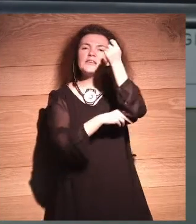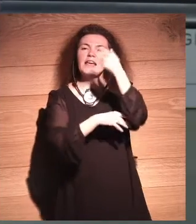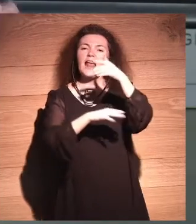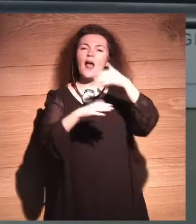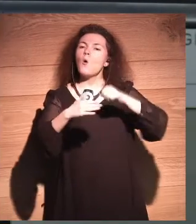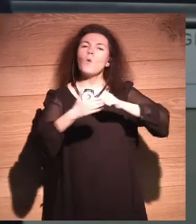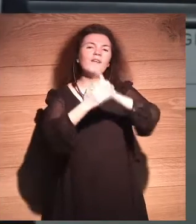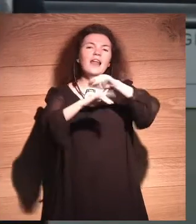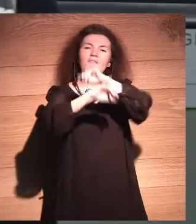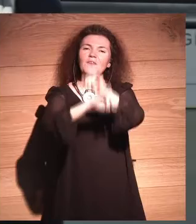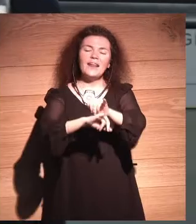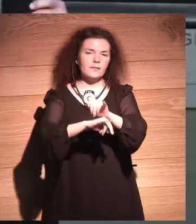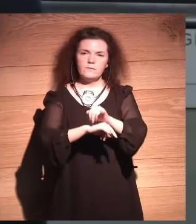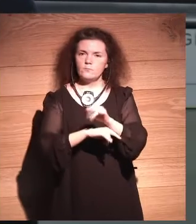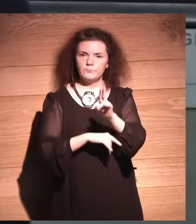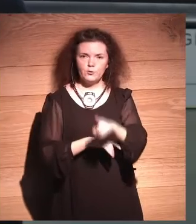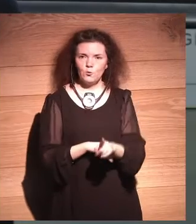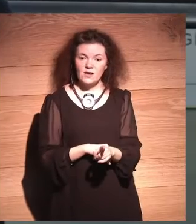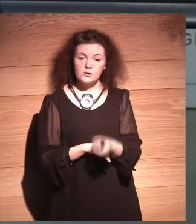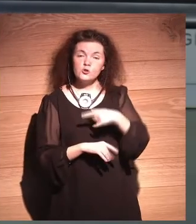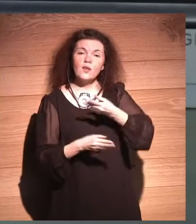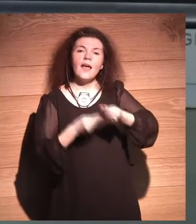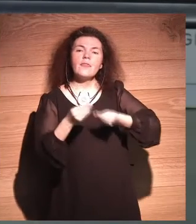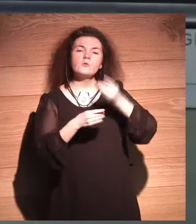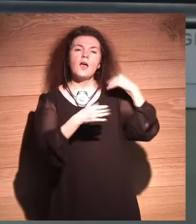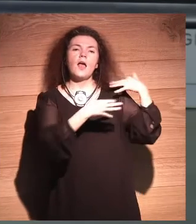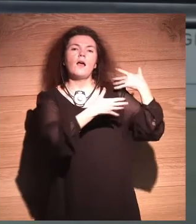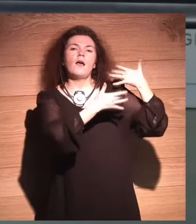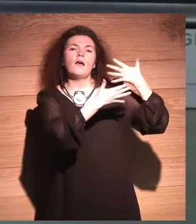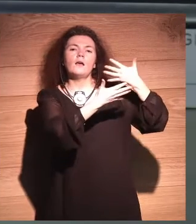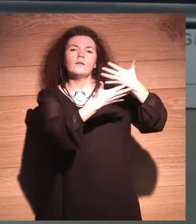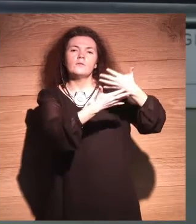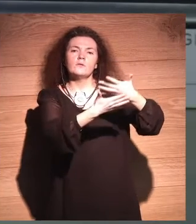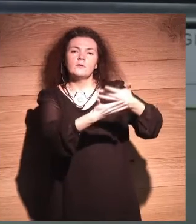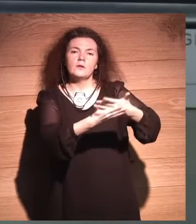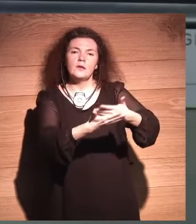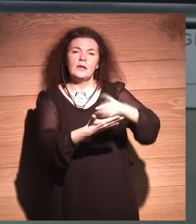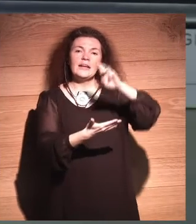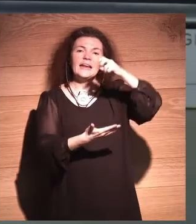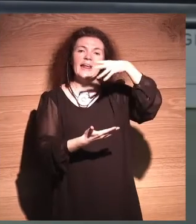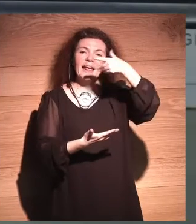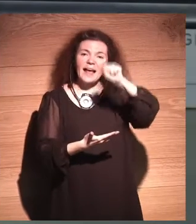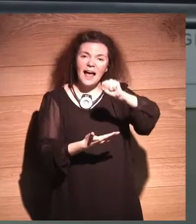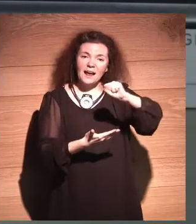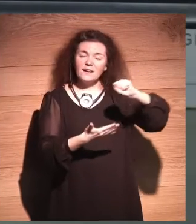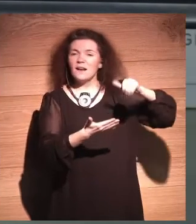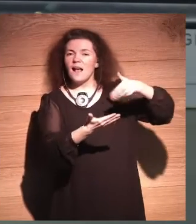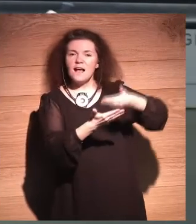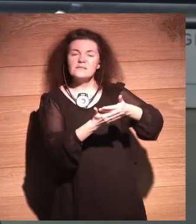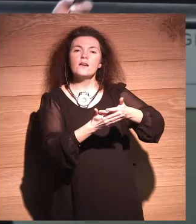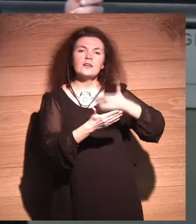history since Thatcher and since Reagan of actually trying to weaken the problem-solving